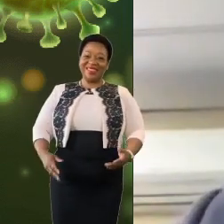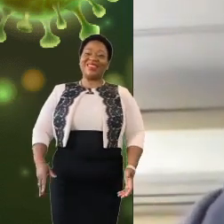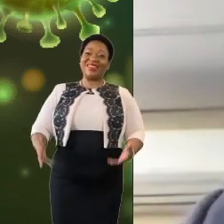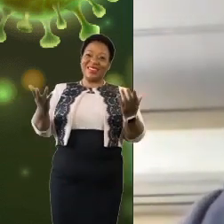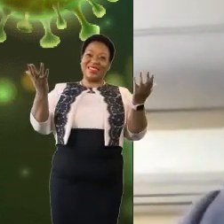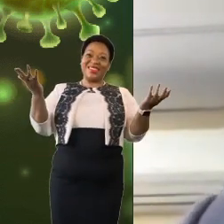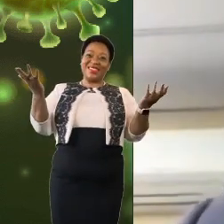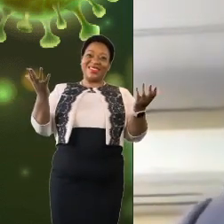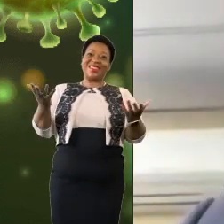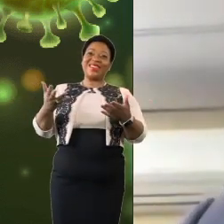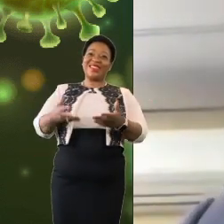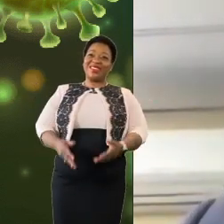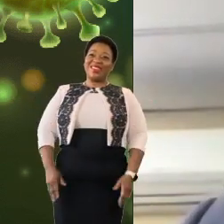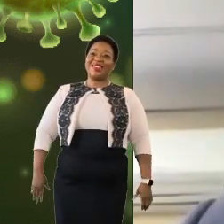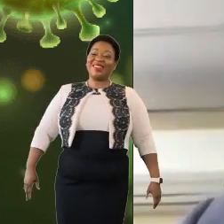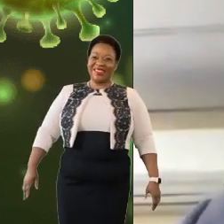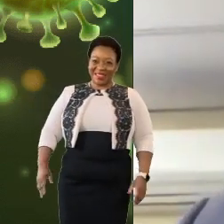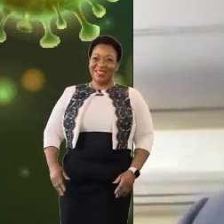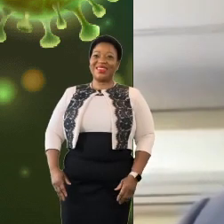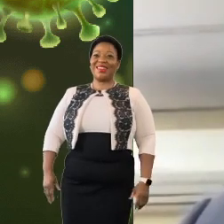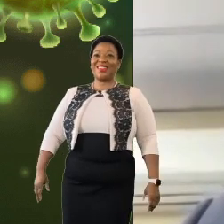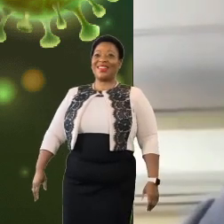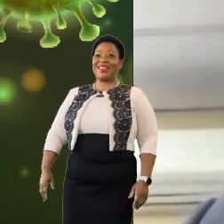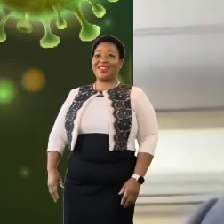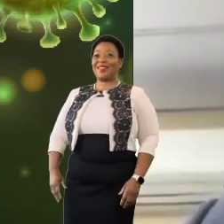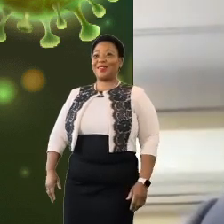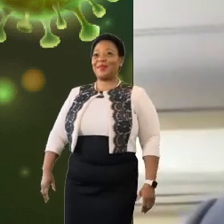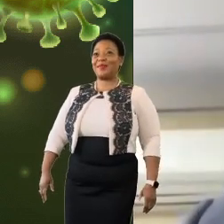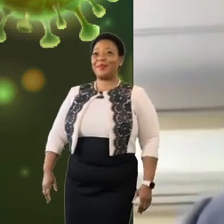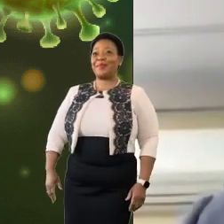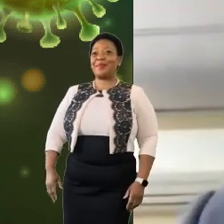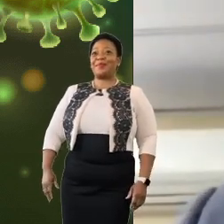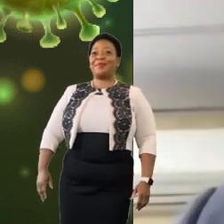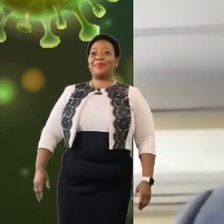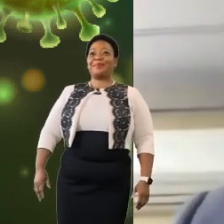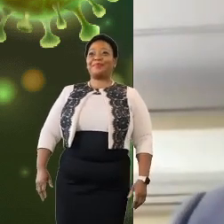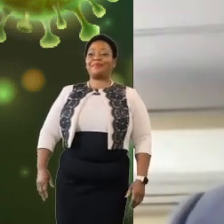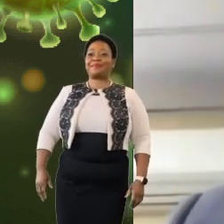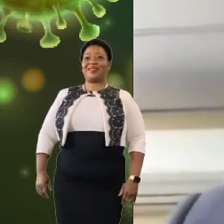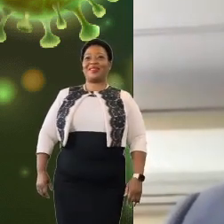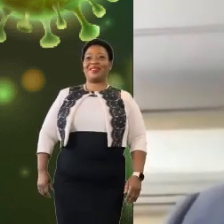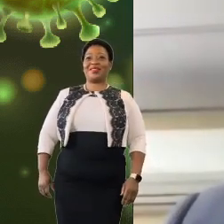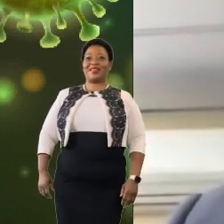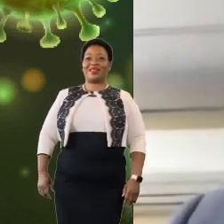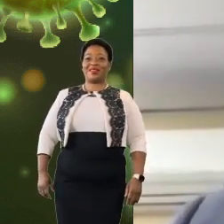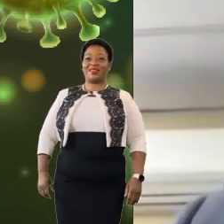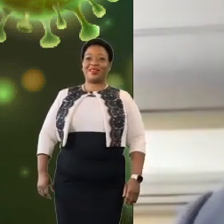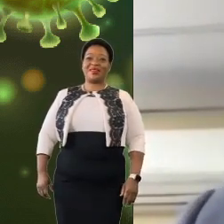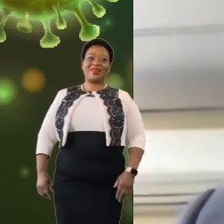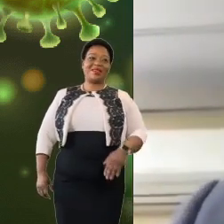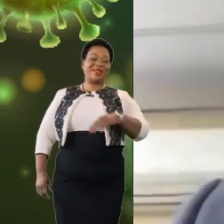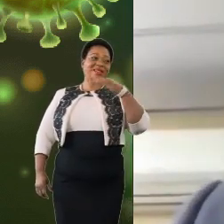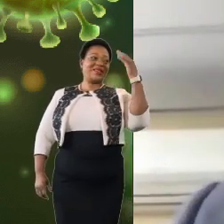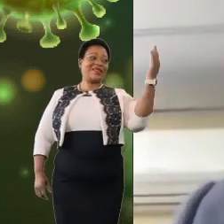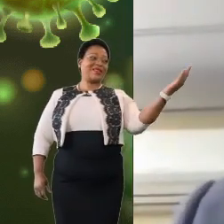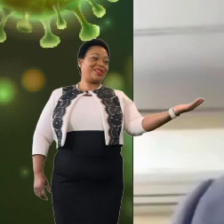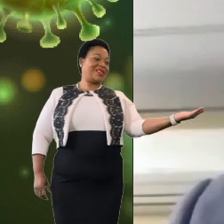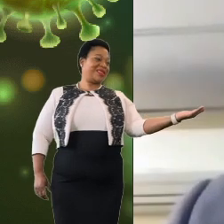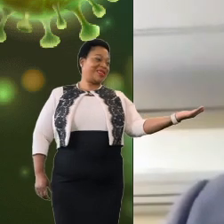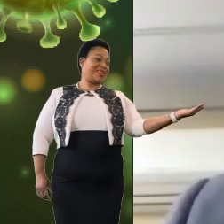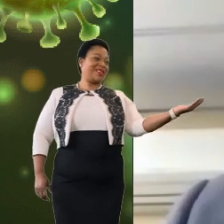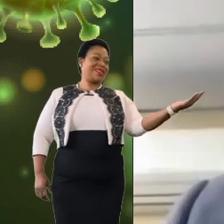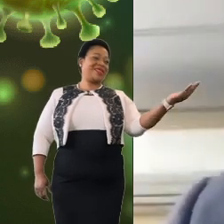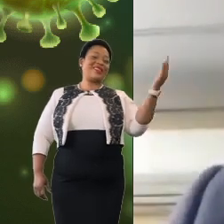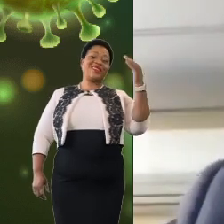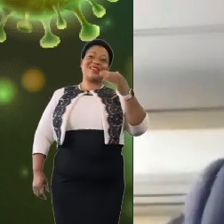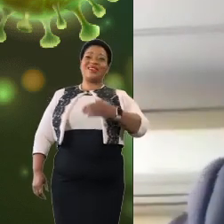The process is straightforward. You complete your details, and we've given a number of options there where you can apply as a